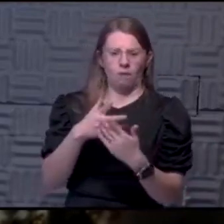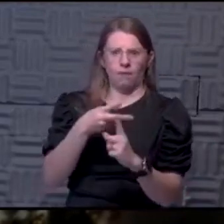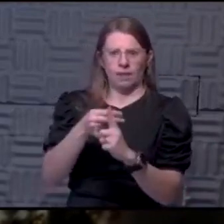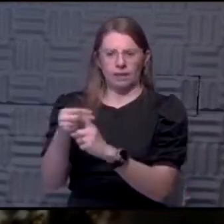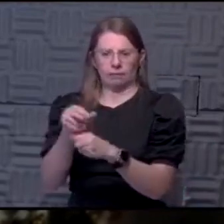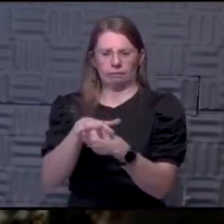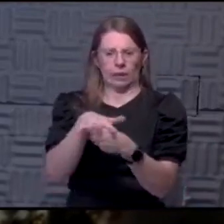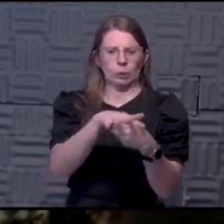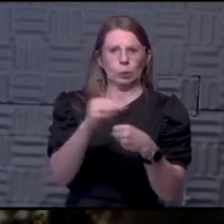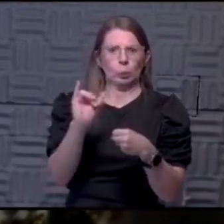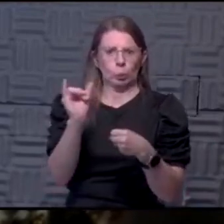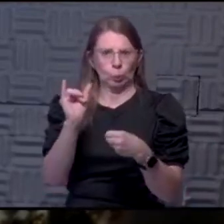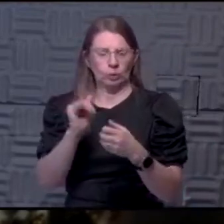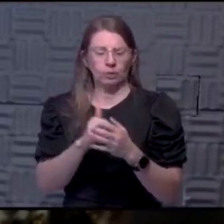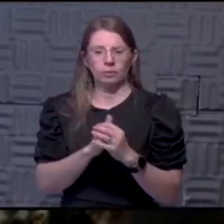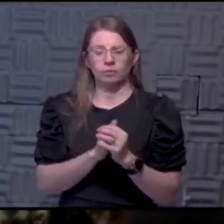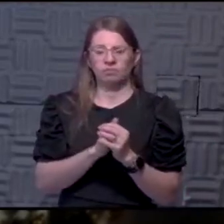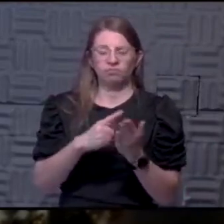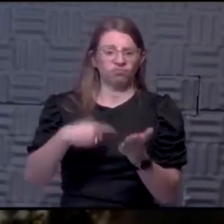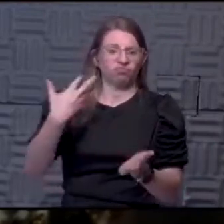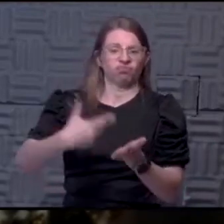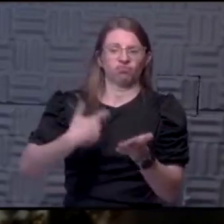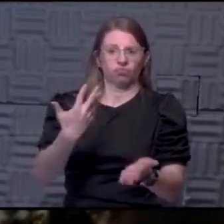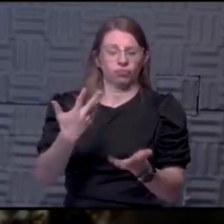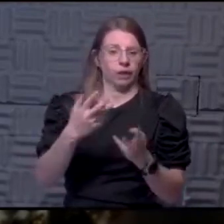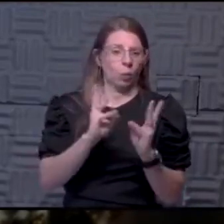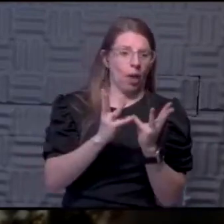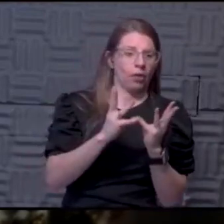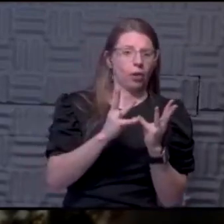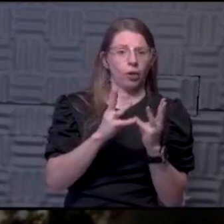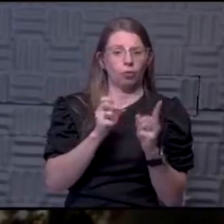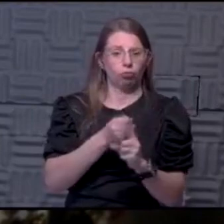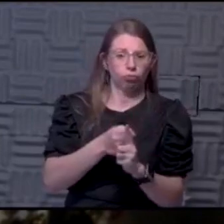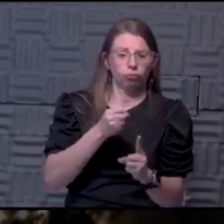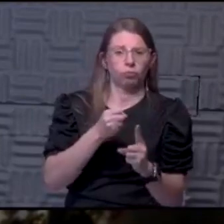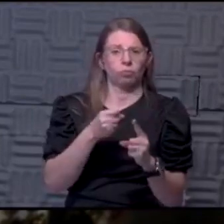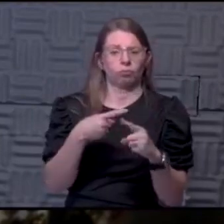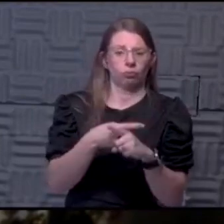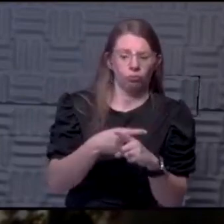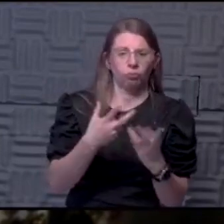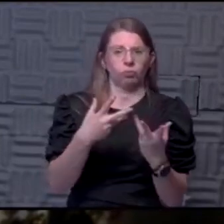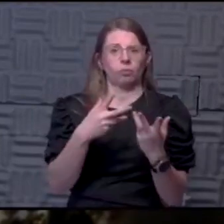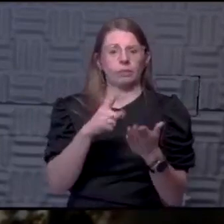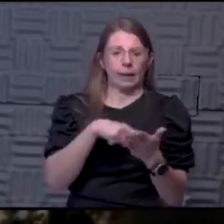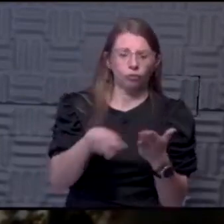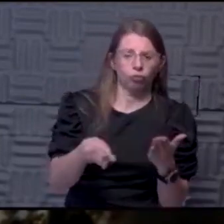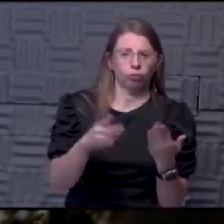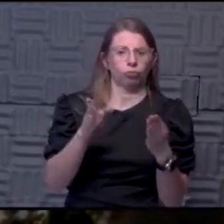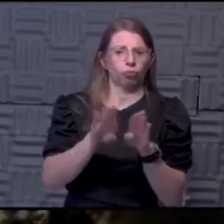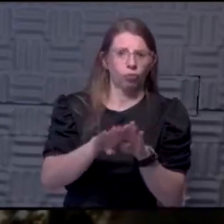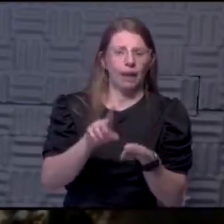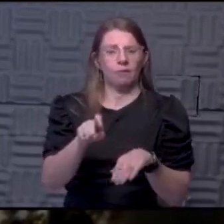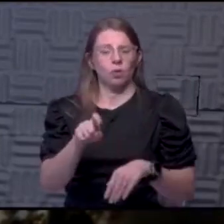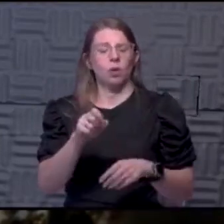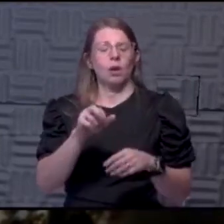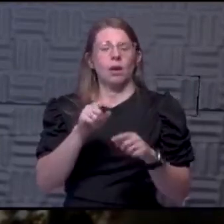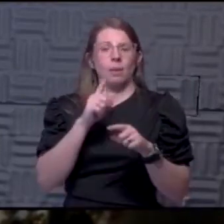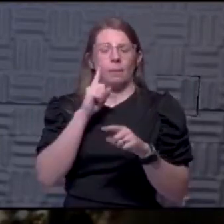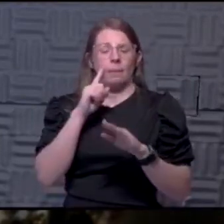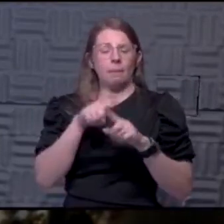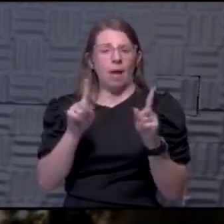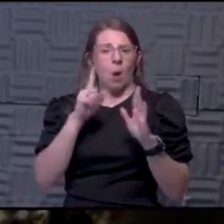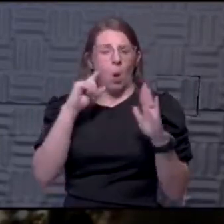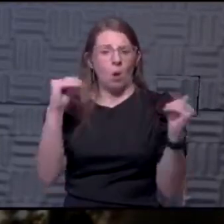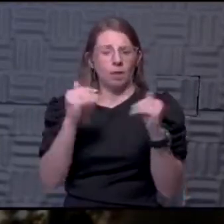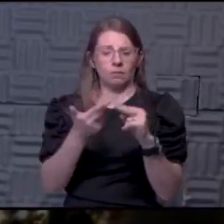well, with every now and again, whether weather or something else related canceling. But we hope that there'll be a continuous increase. Keep in